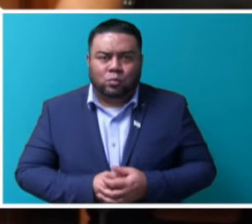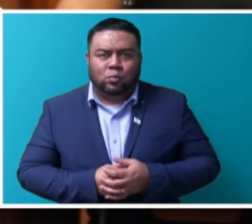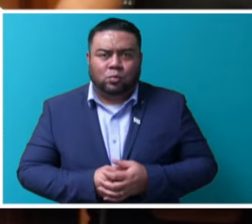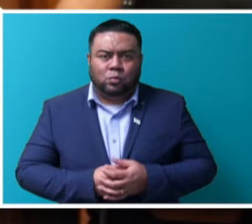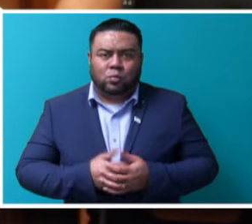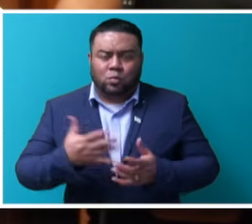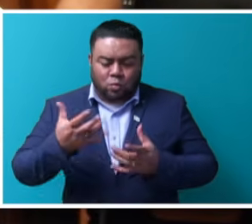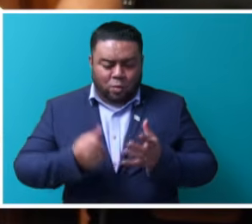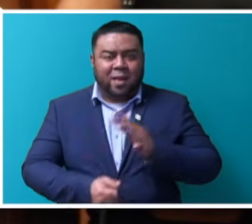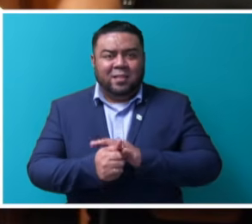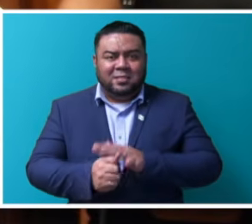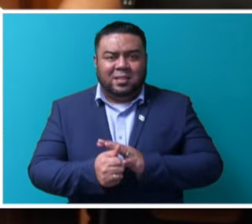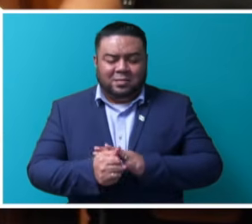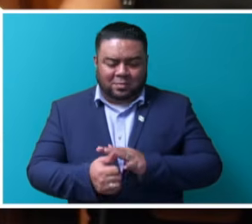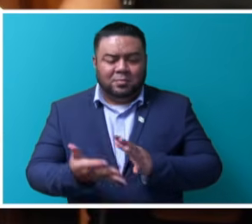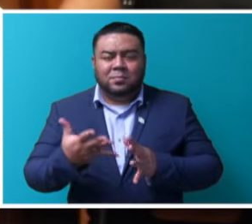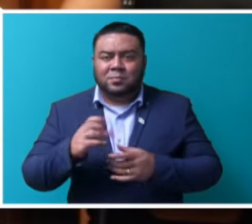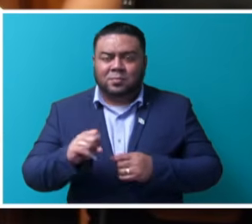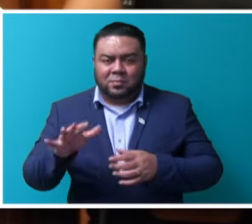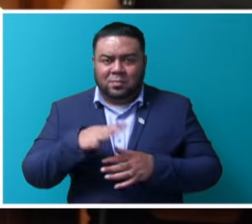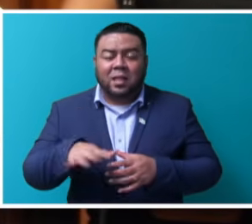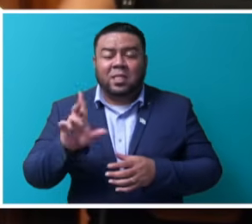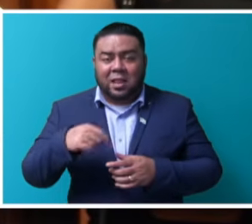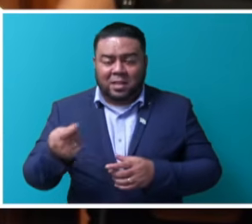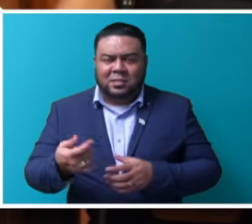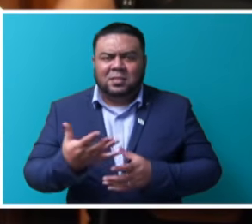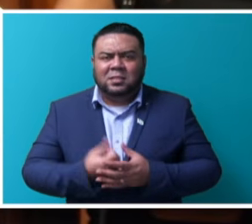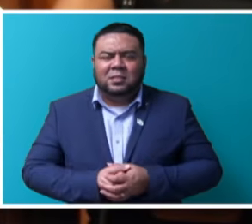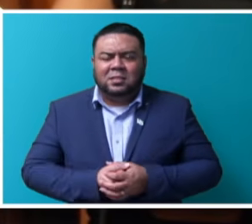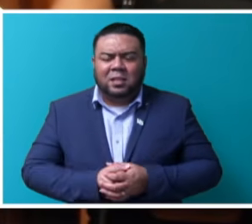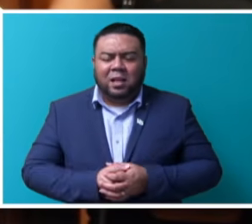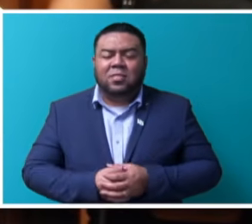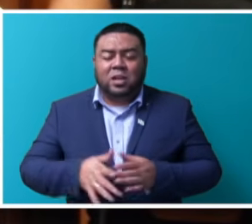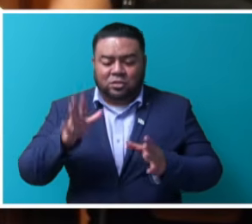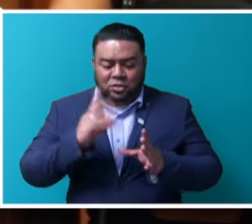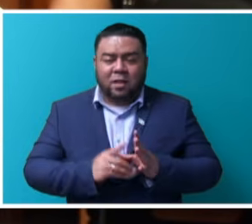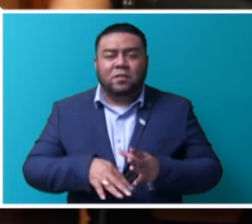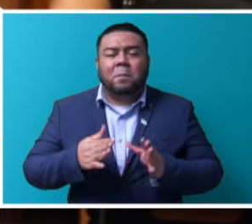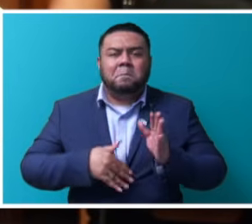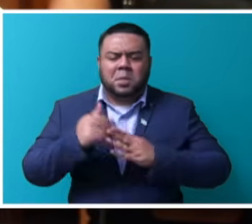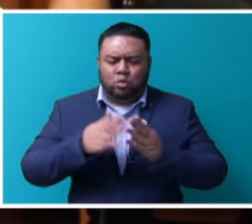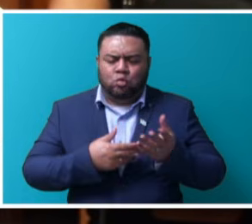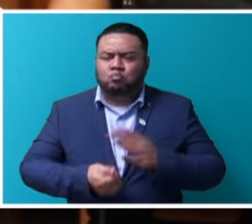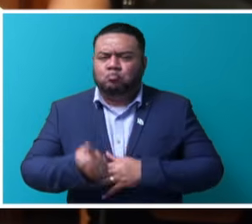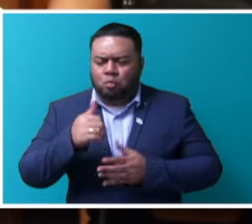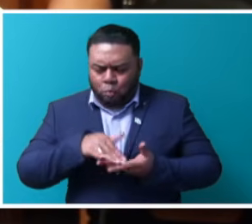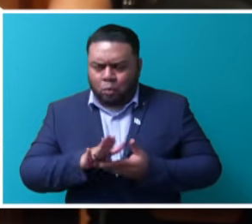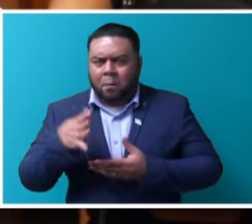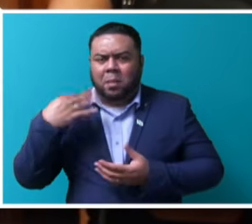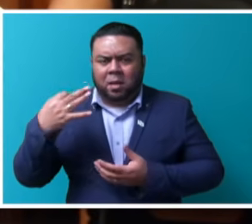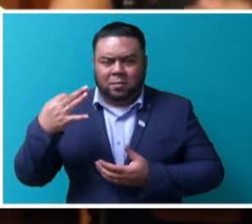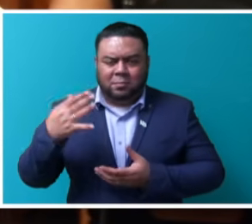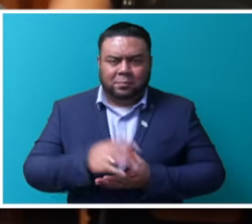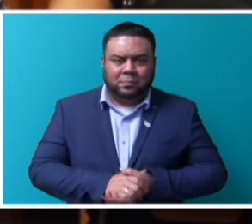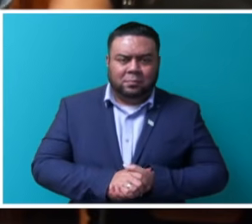integrated platform. The next frontier is the digitization of building permit applications, a complex